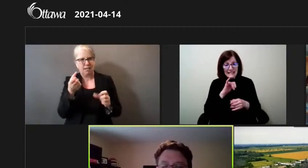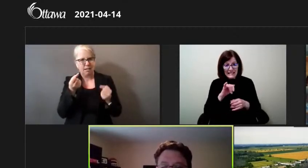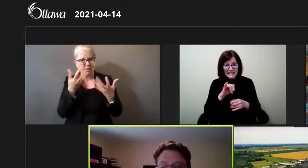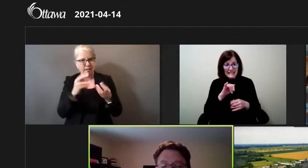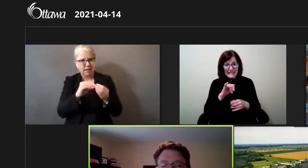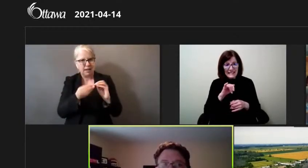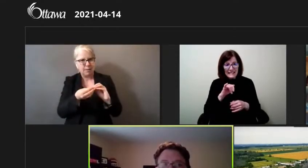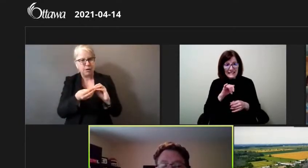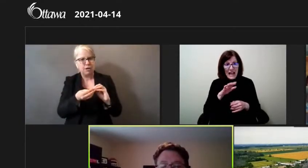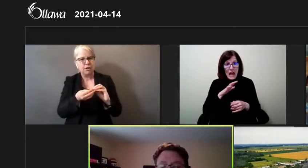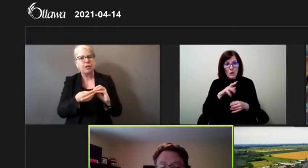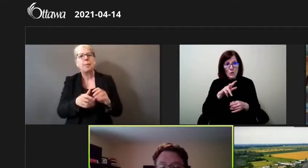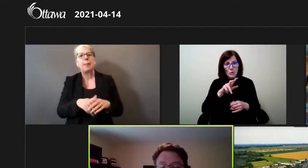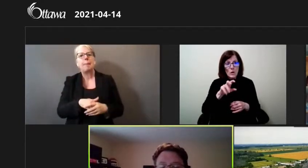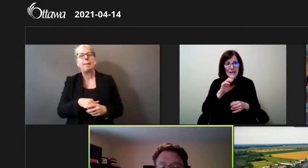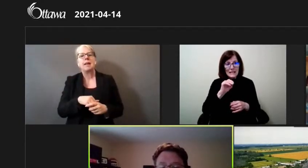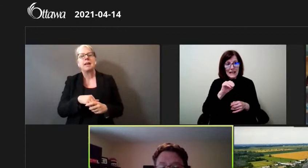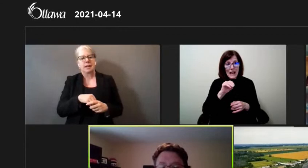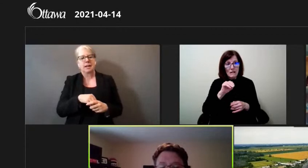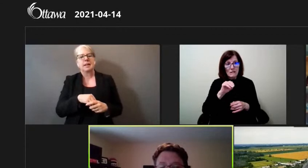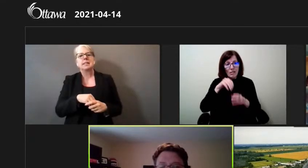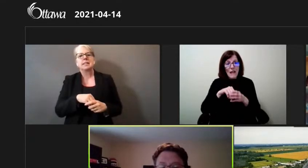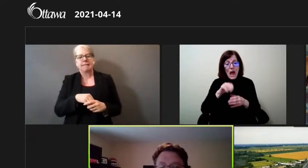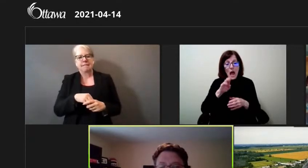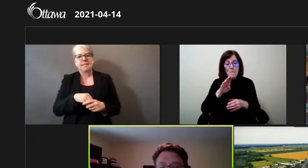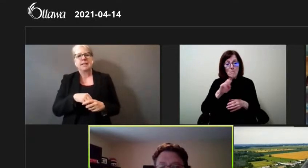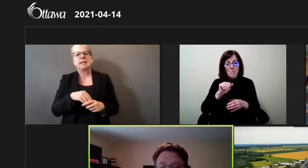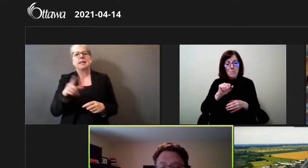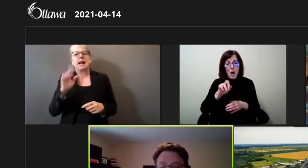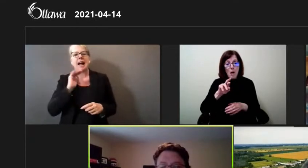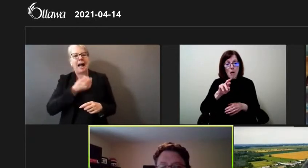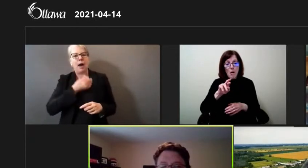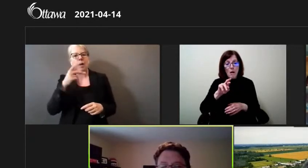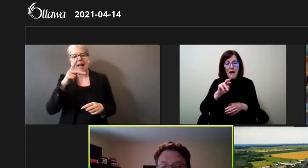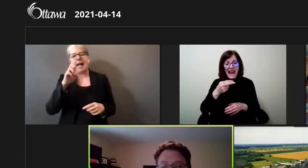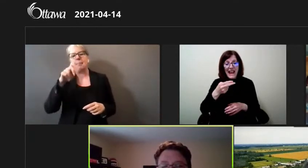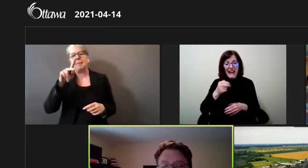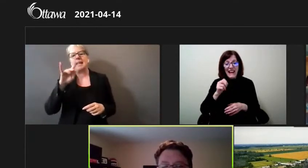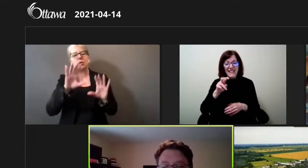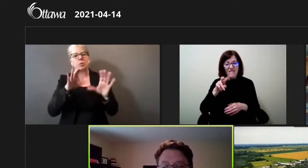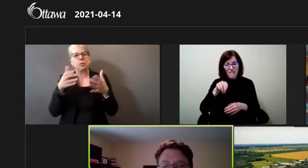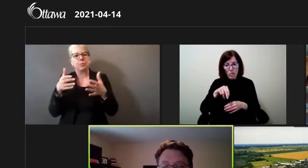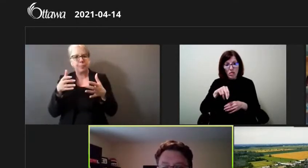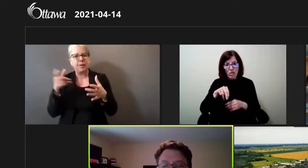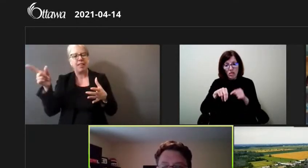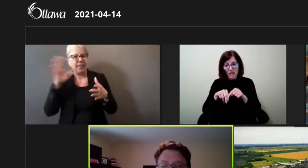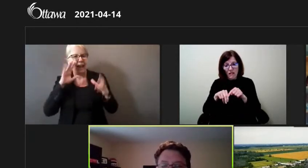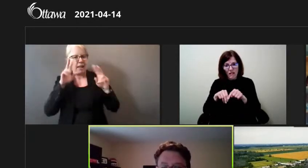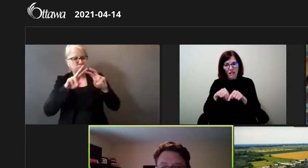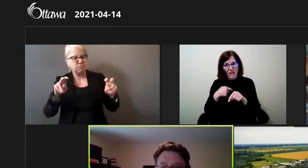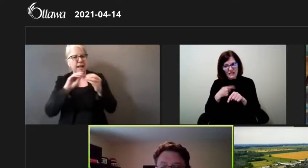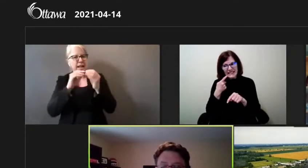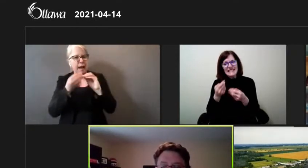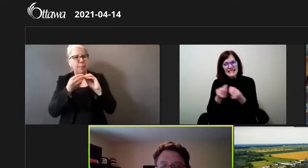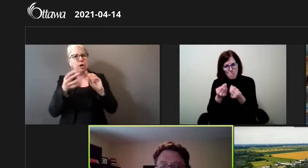So as I said, I mean, our EPI group, I mean, they will look at the number of cases per